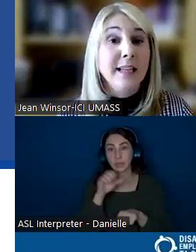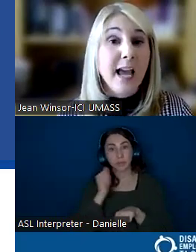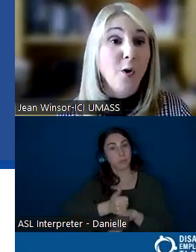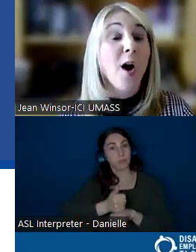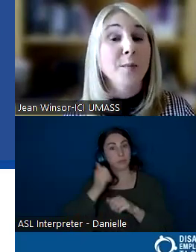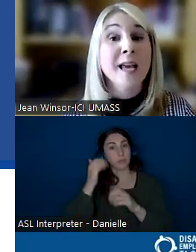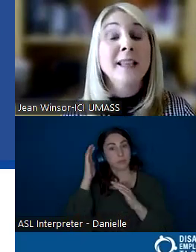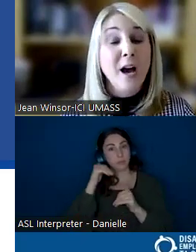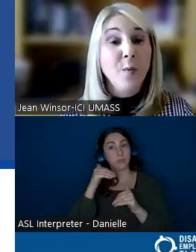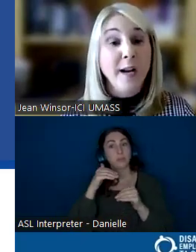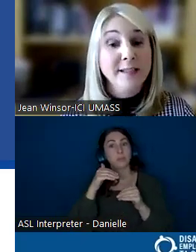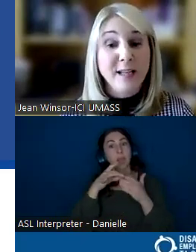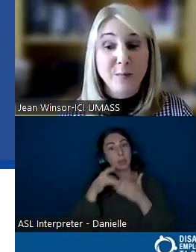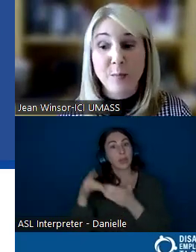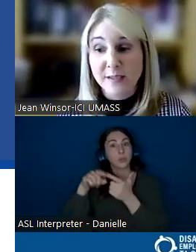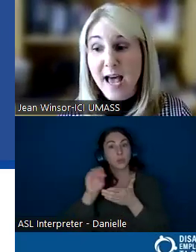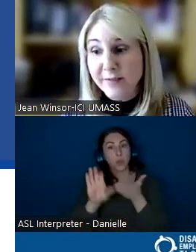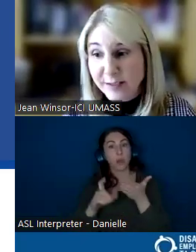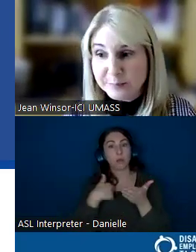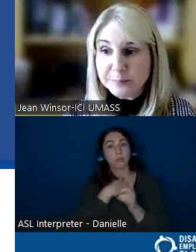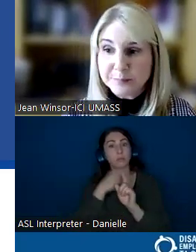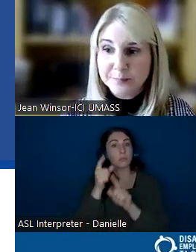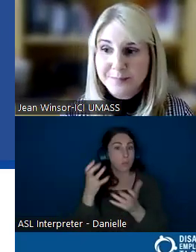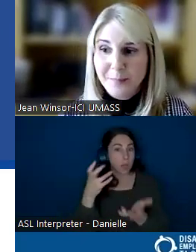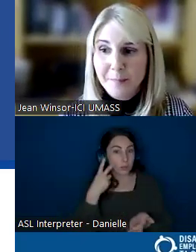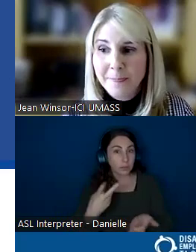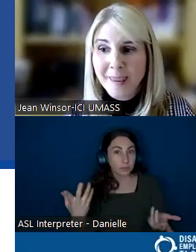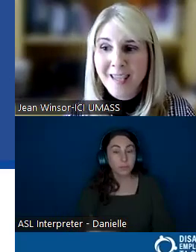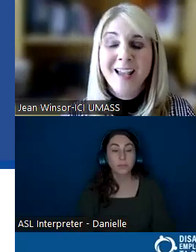leading to the outcomes that we want to see in people's lives?